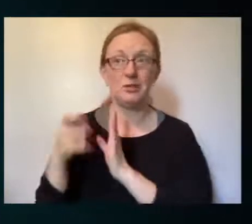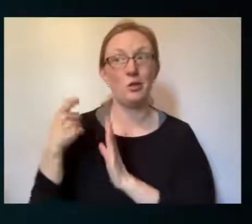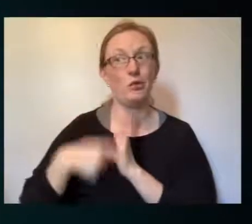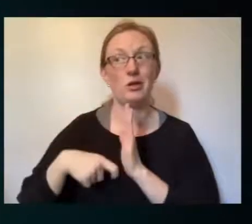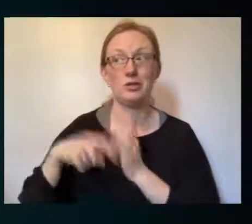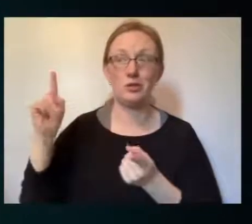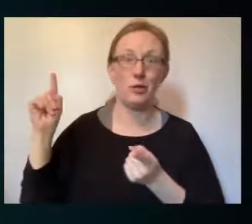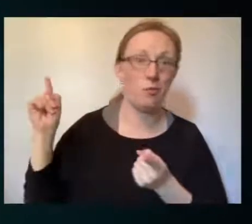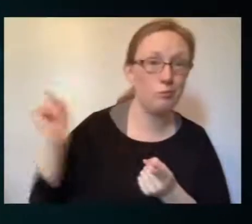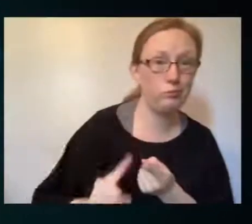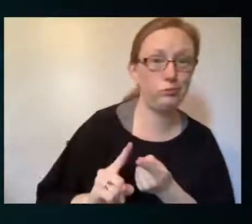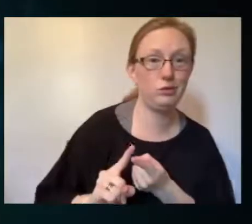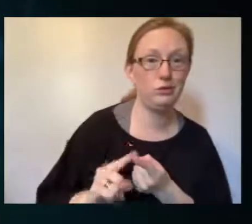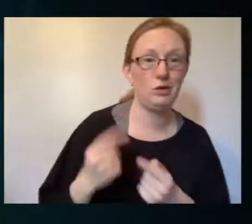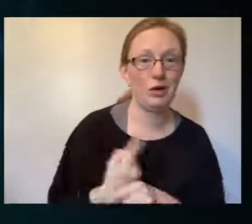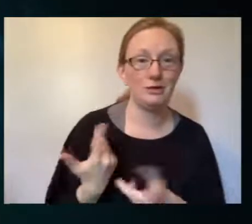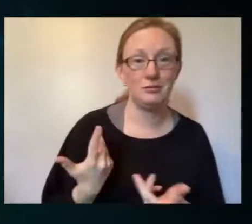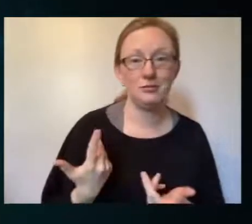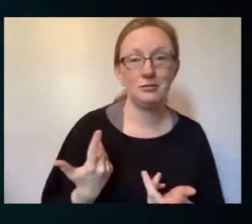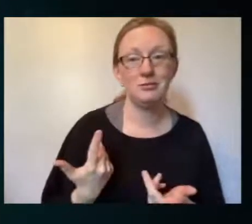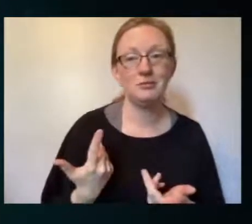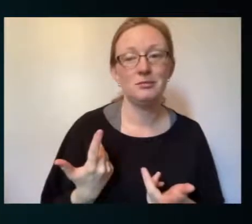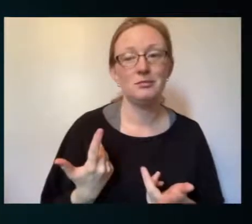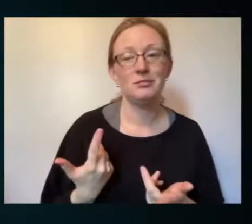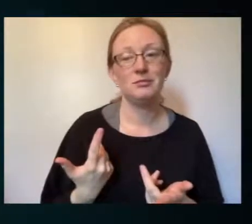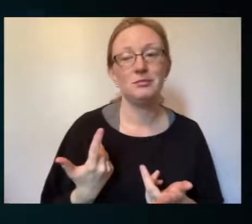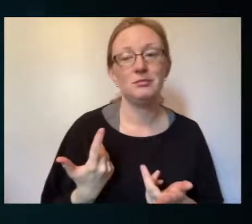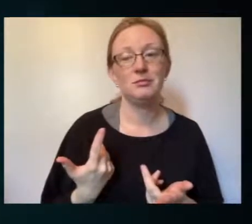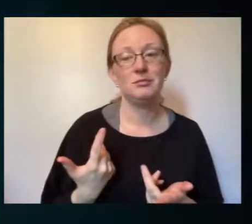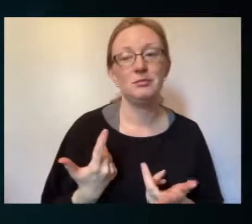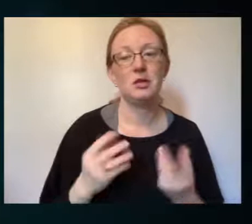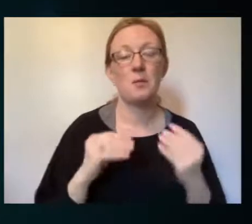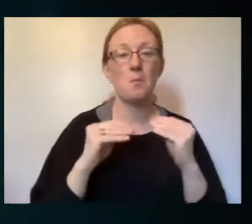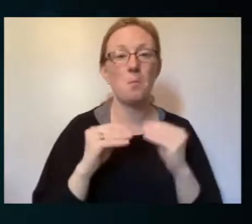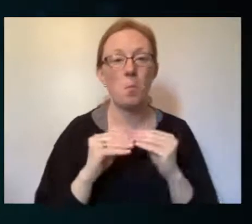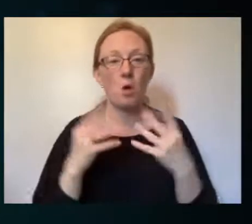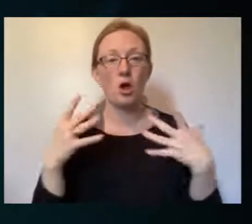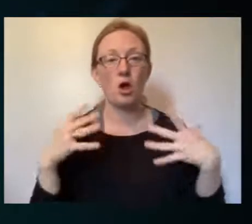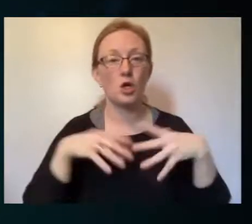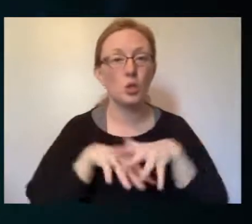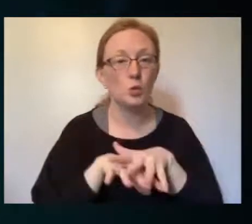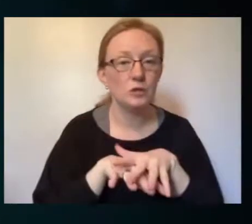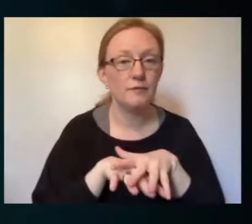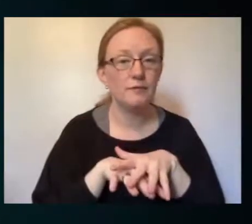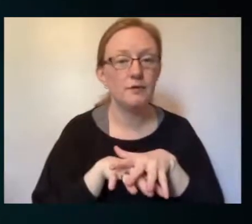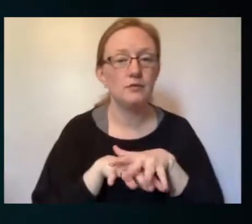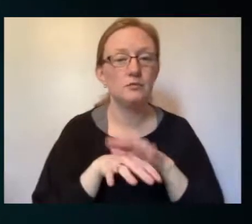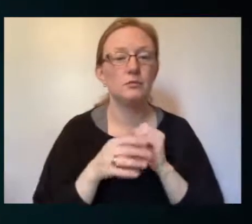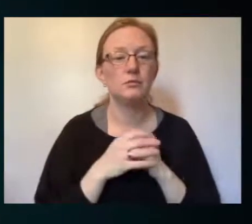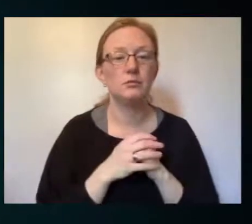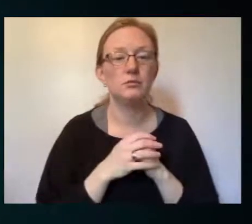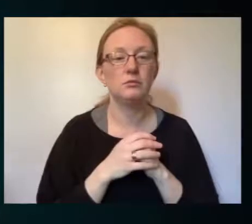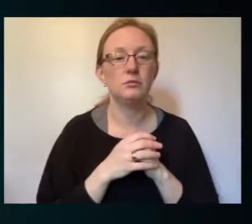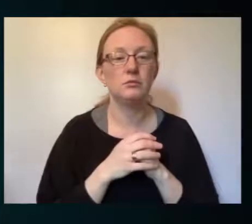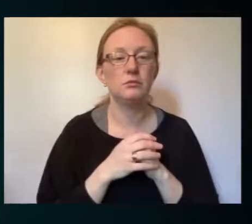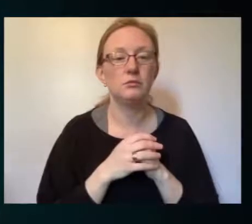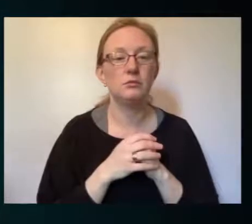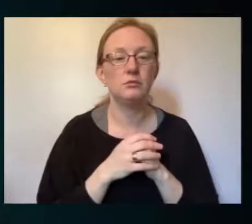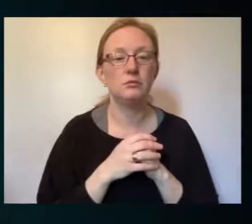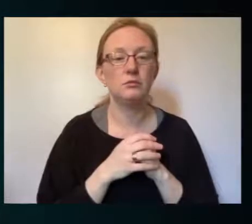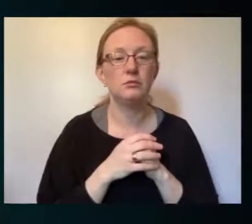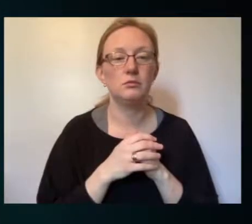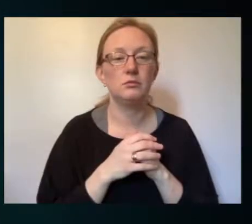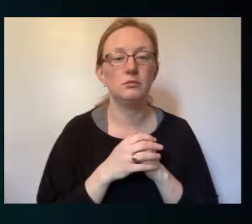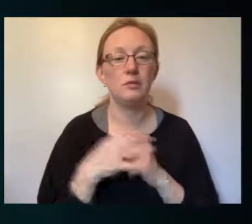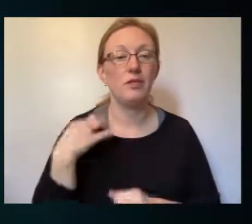low. In a way, I suppose it was more inclusive. We did a lot of the volunteer work